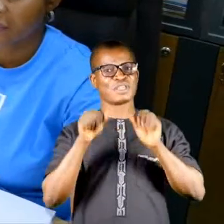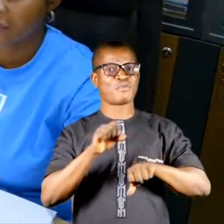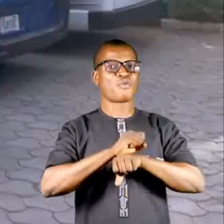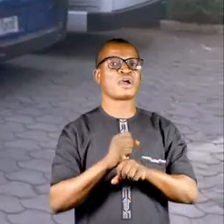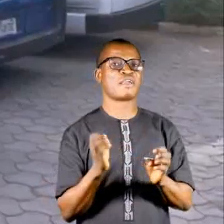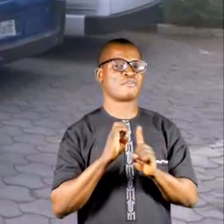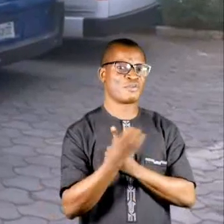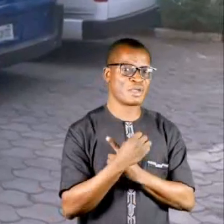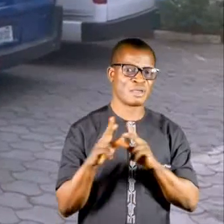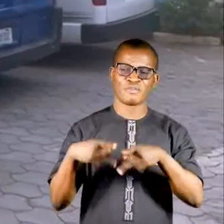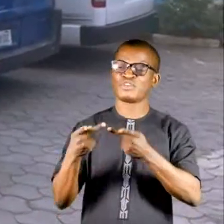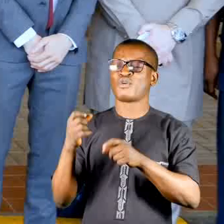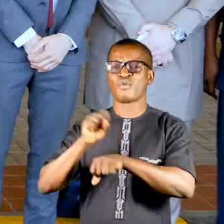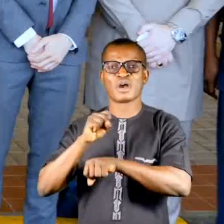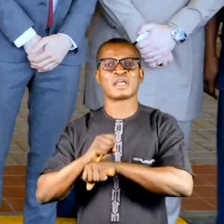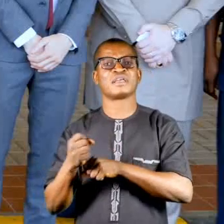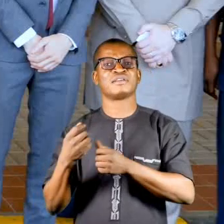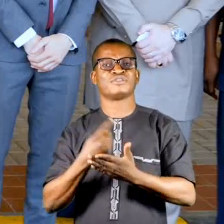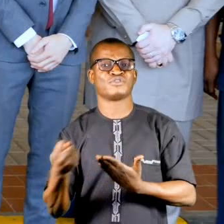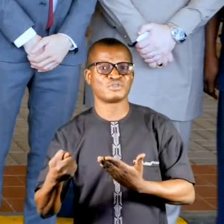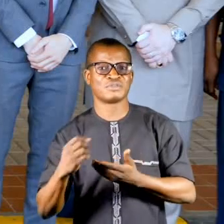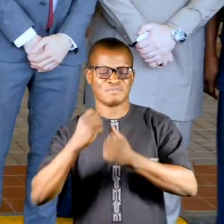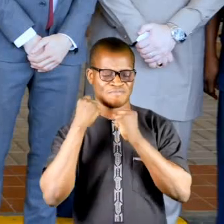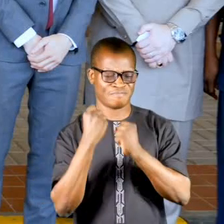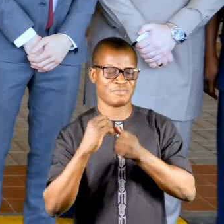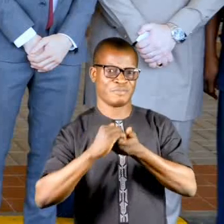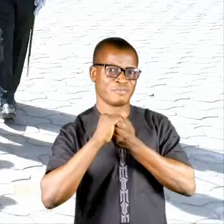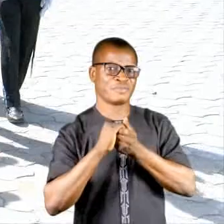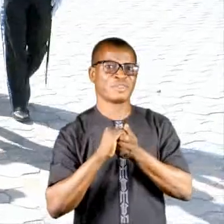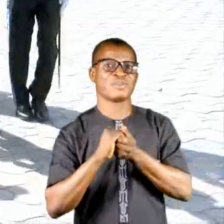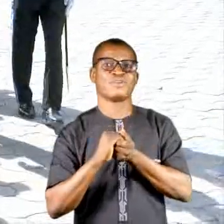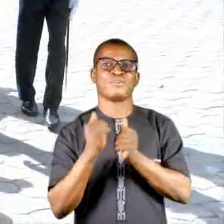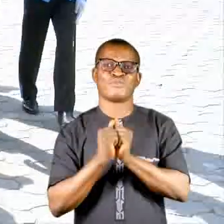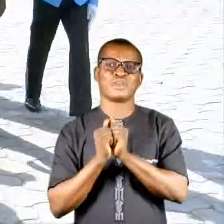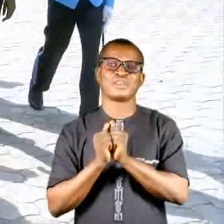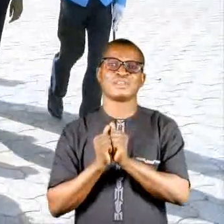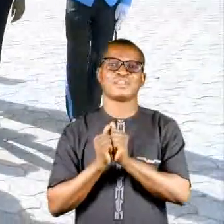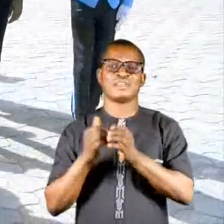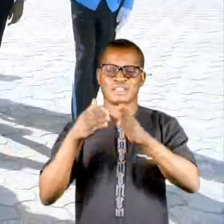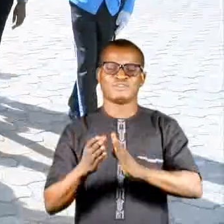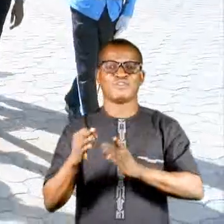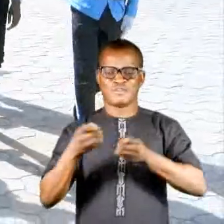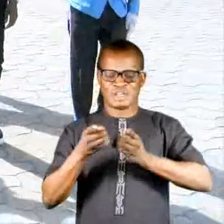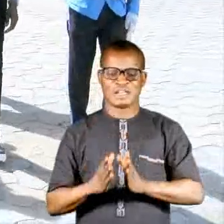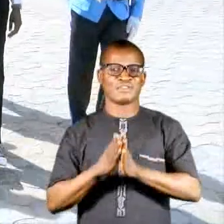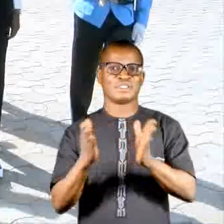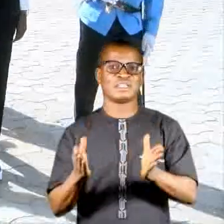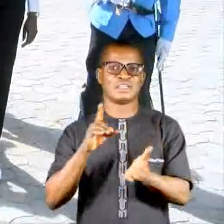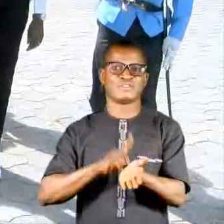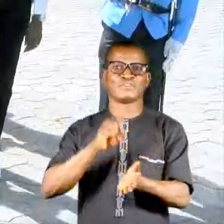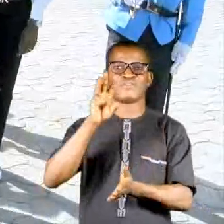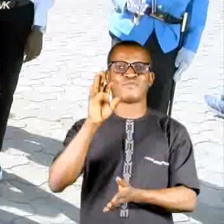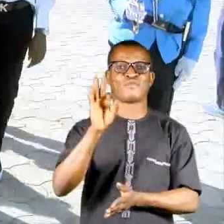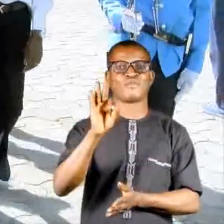environment, provision of working tools, strengthened partnerships with relevant stakeholders, and result-oriented leadership of the Director General,